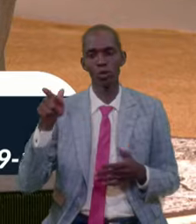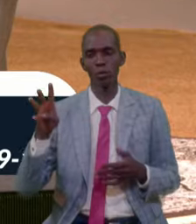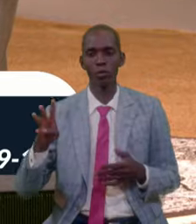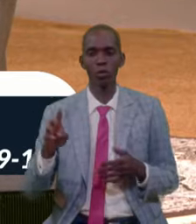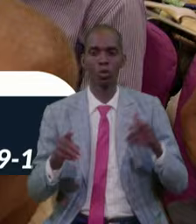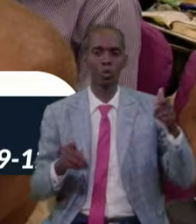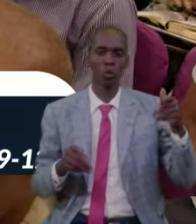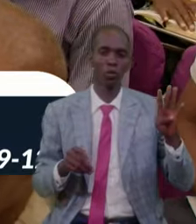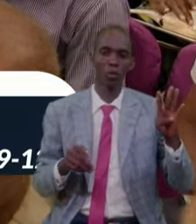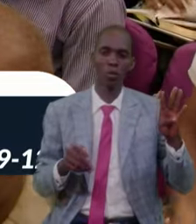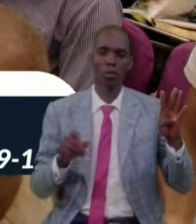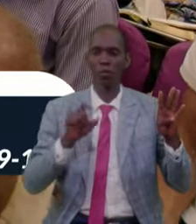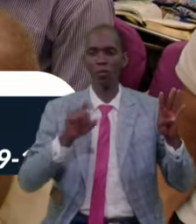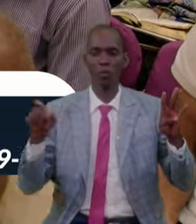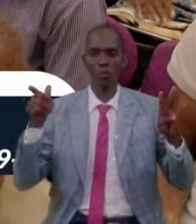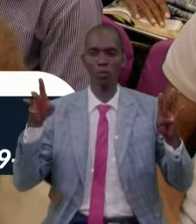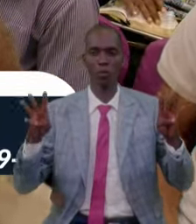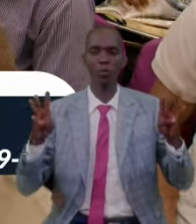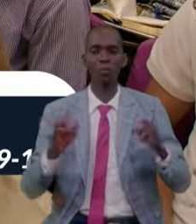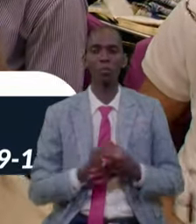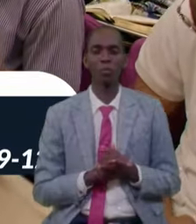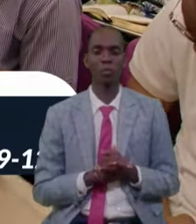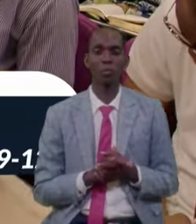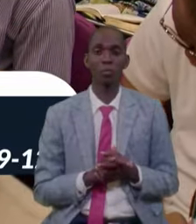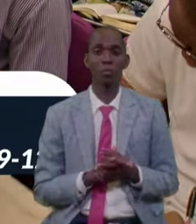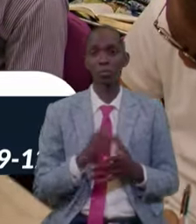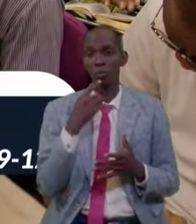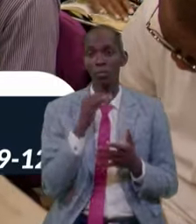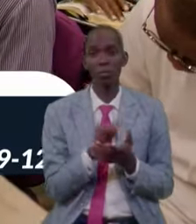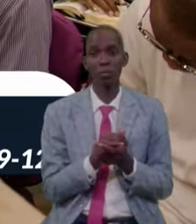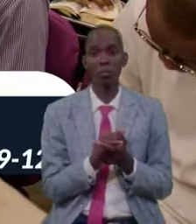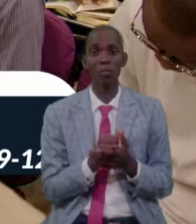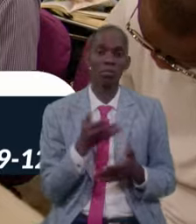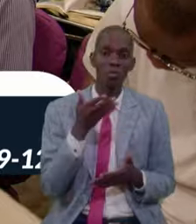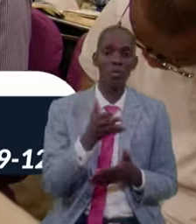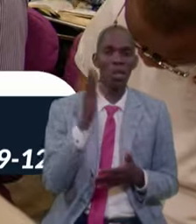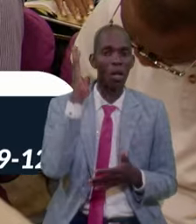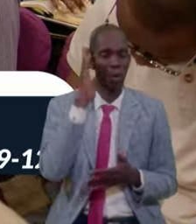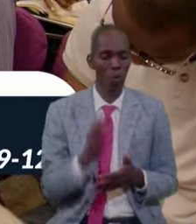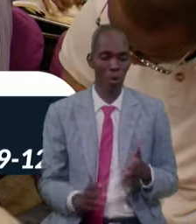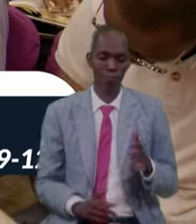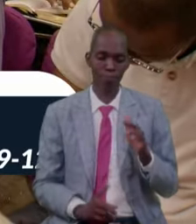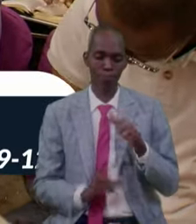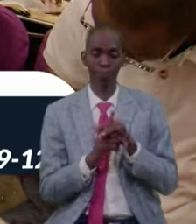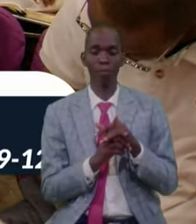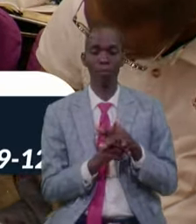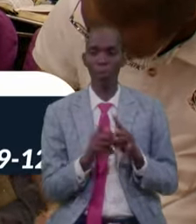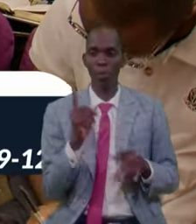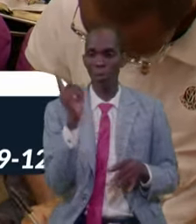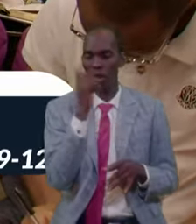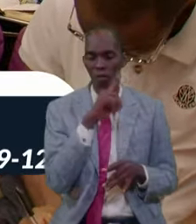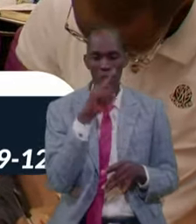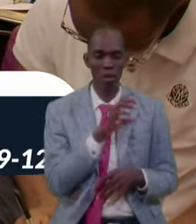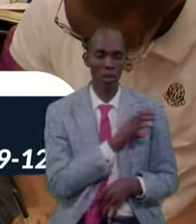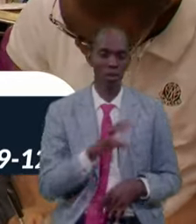chapter 24, verse 24. And it says, for there shall arise false Christ